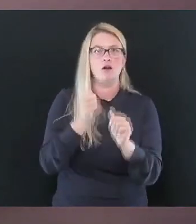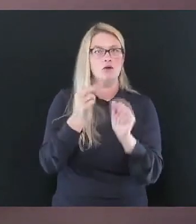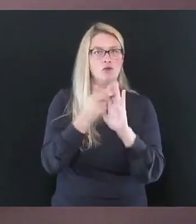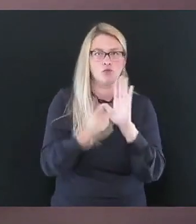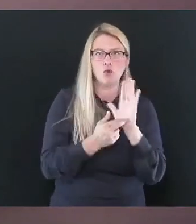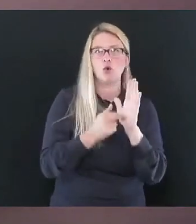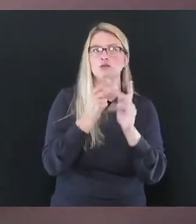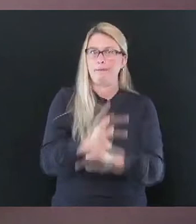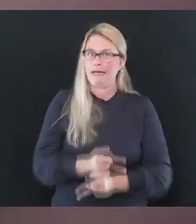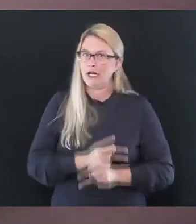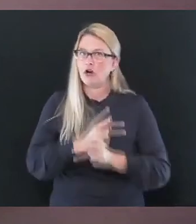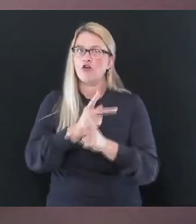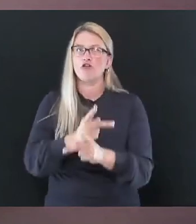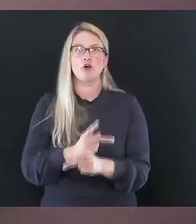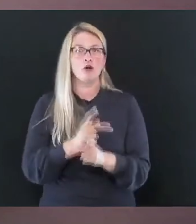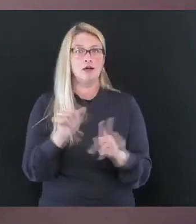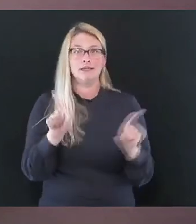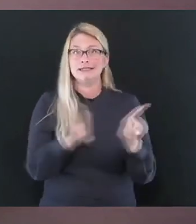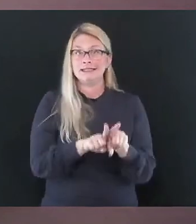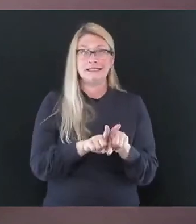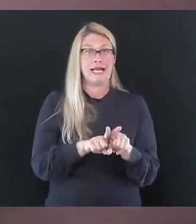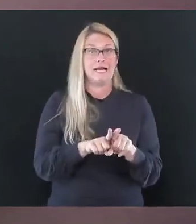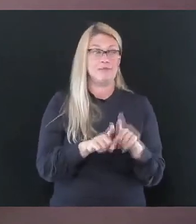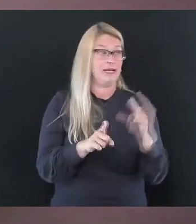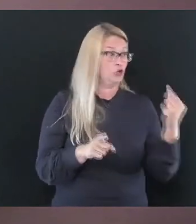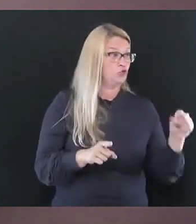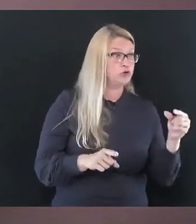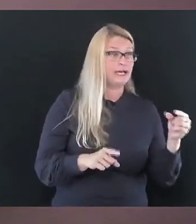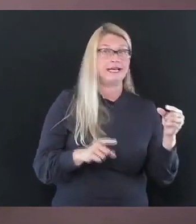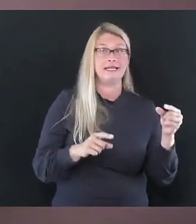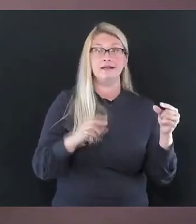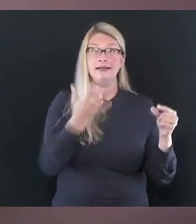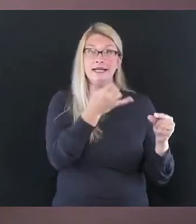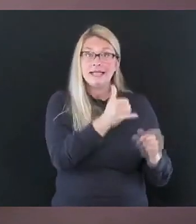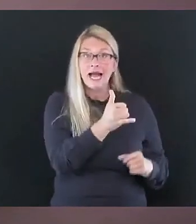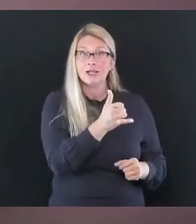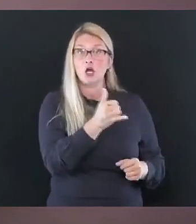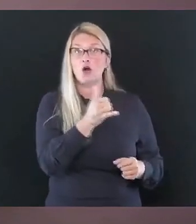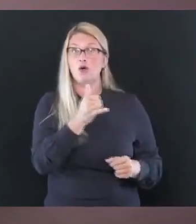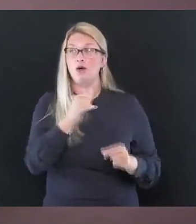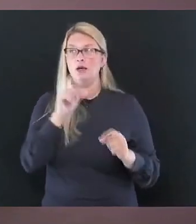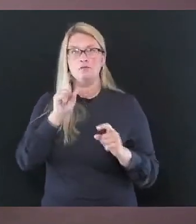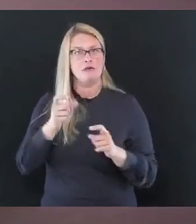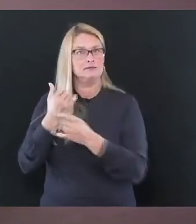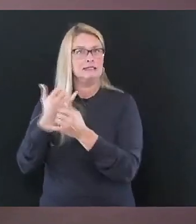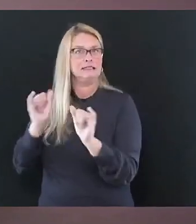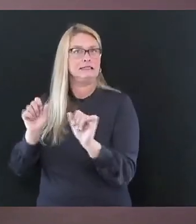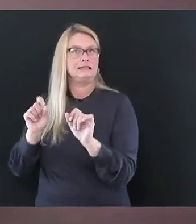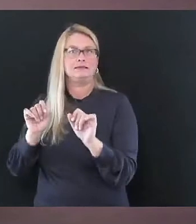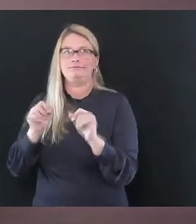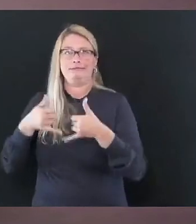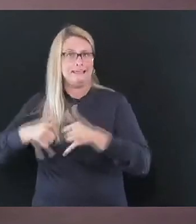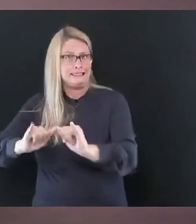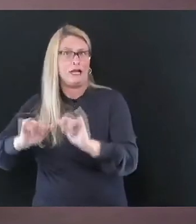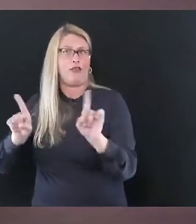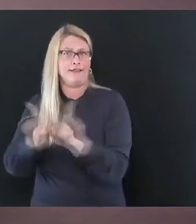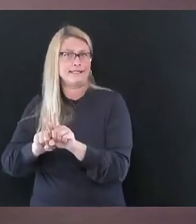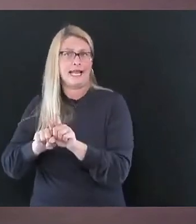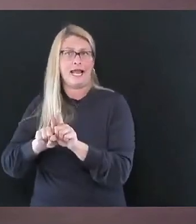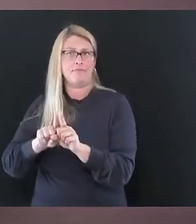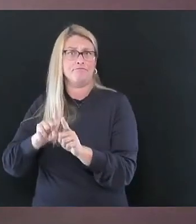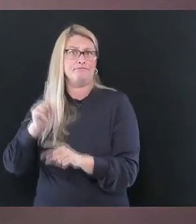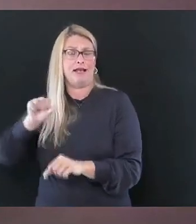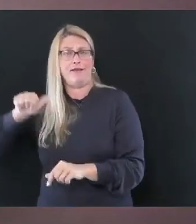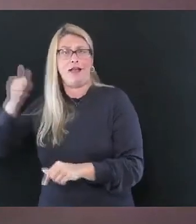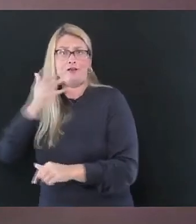green county to continue to do the things that we know protect the spread of COVID-19, because if you don't,